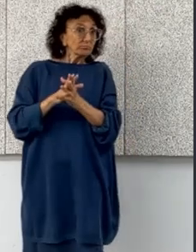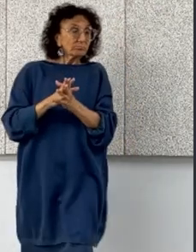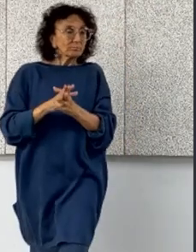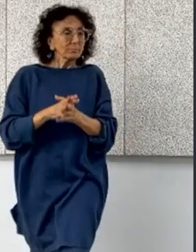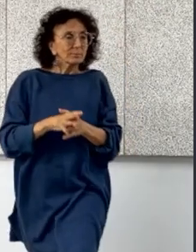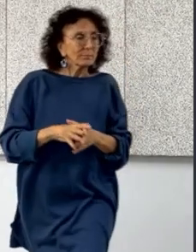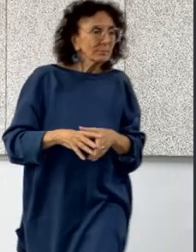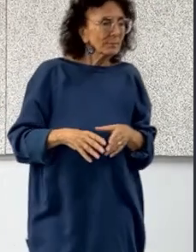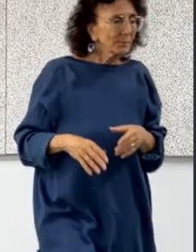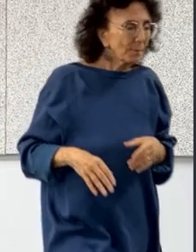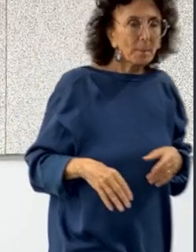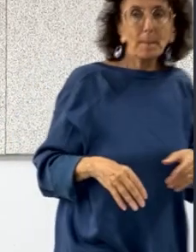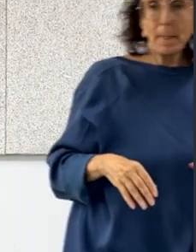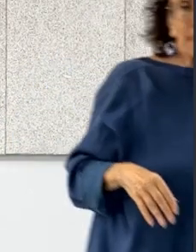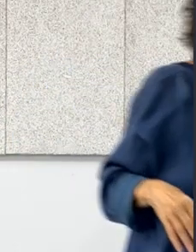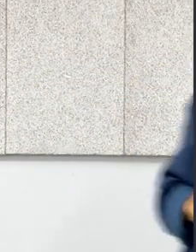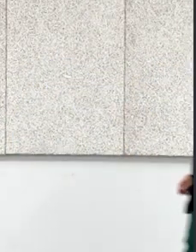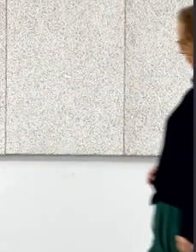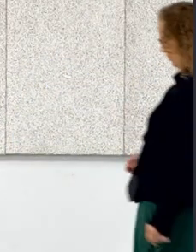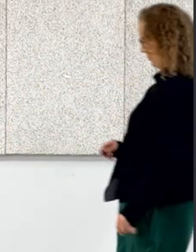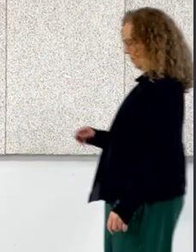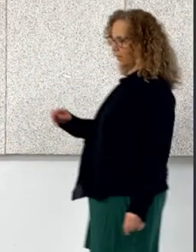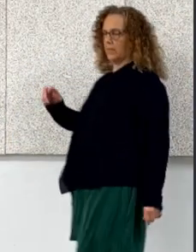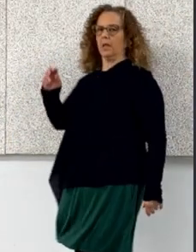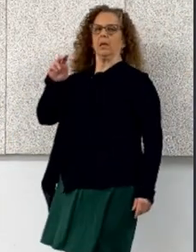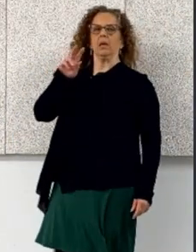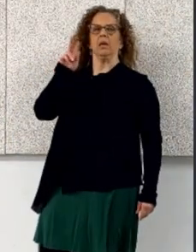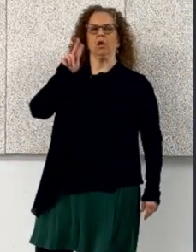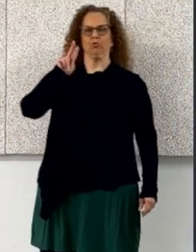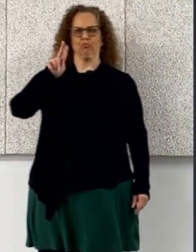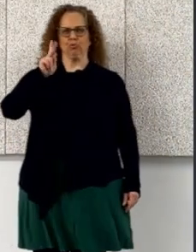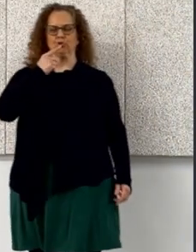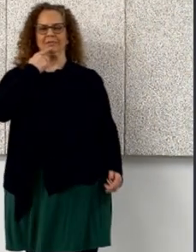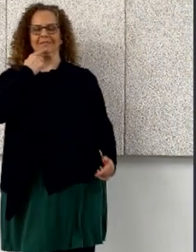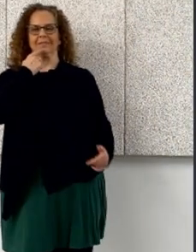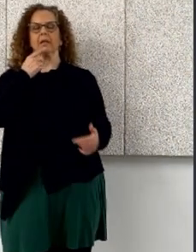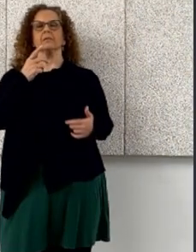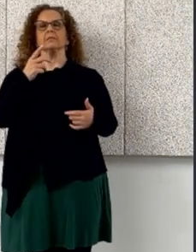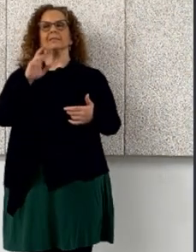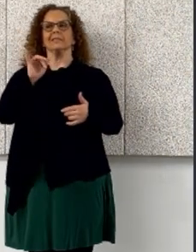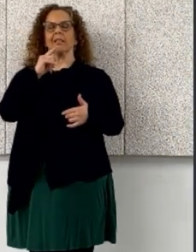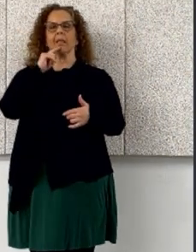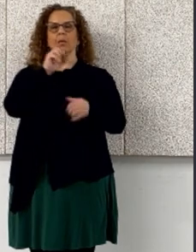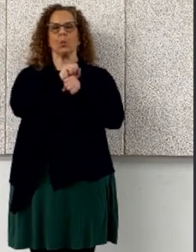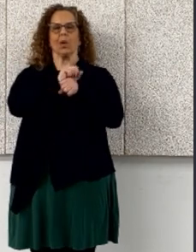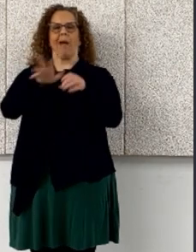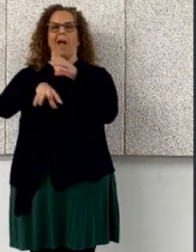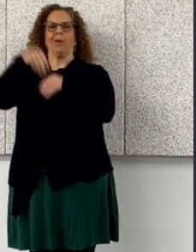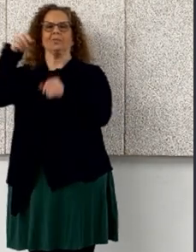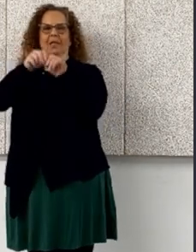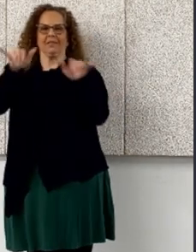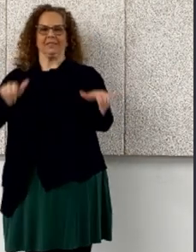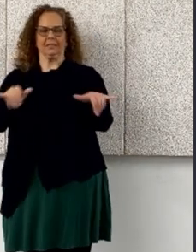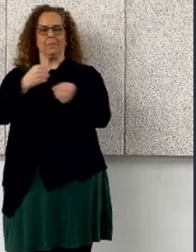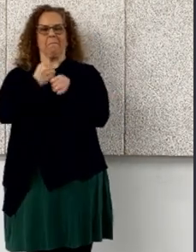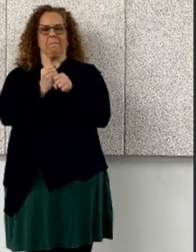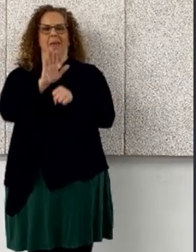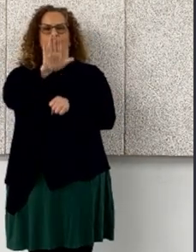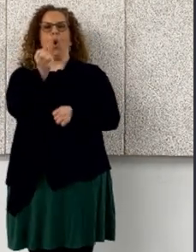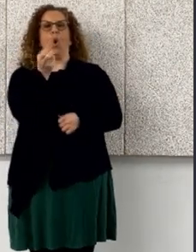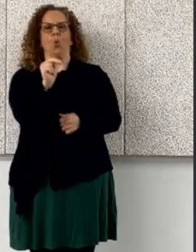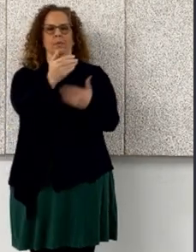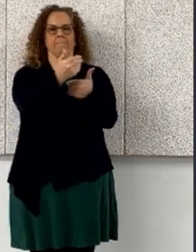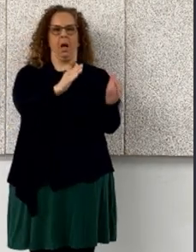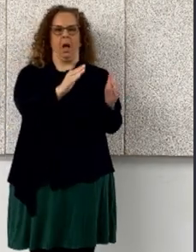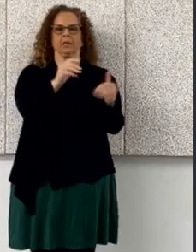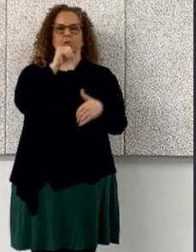about how to work outside the system. Don't let the system define the box that you're working inside. Make your own box. And I understand,